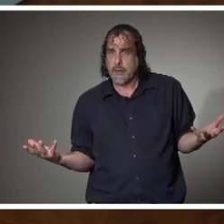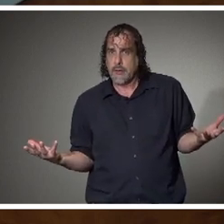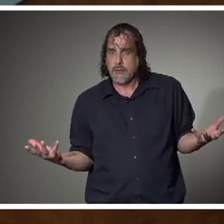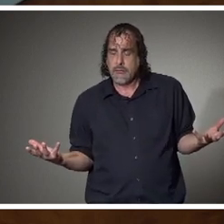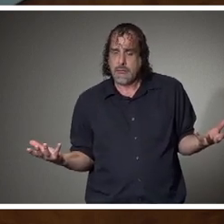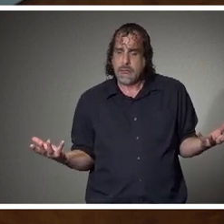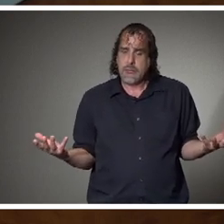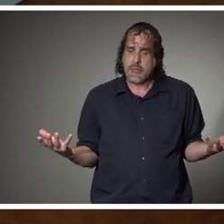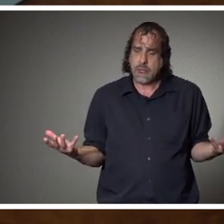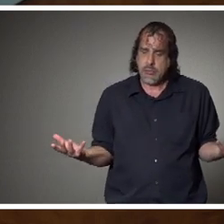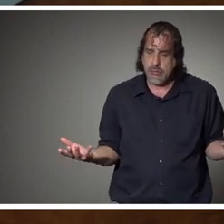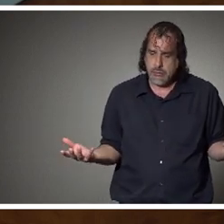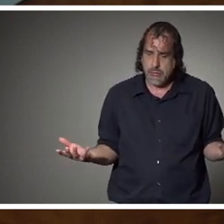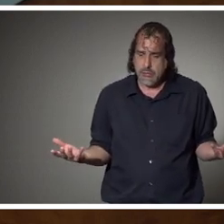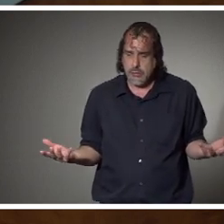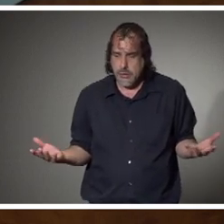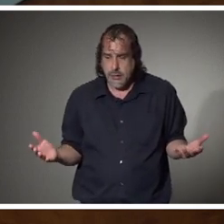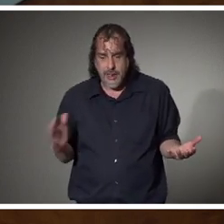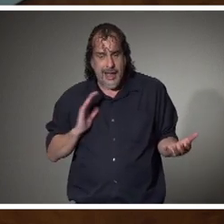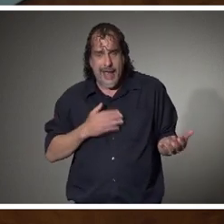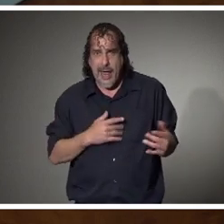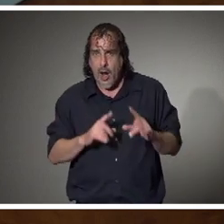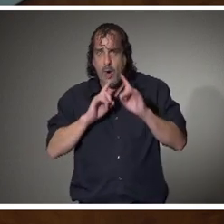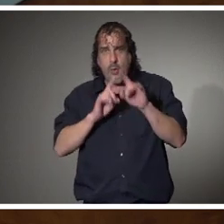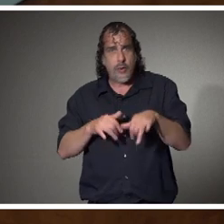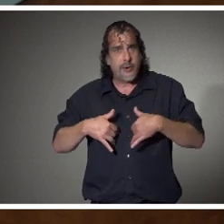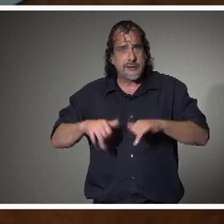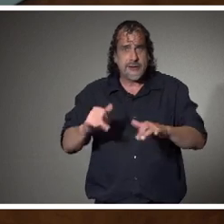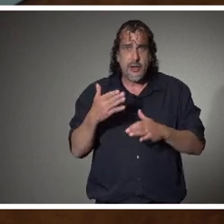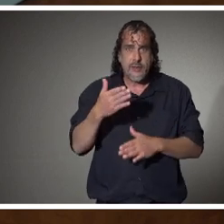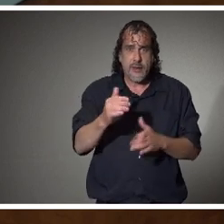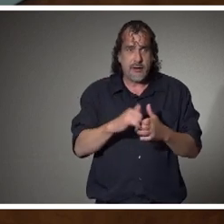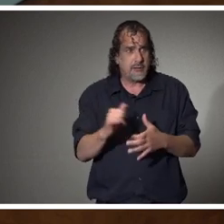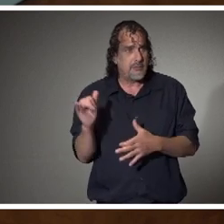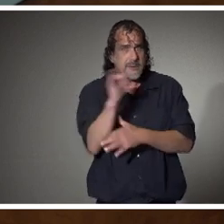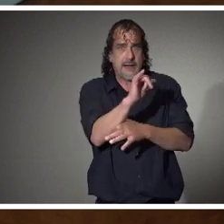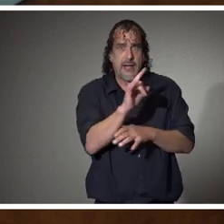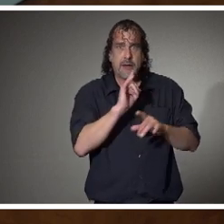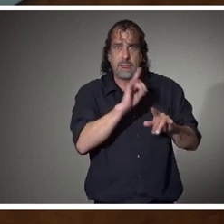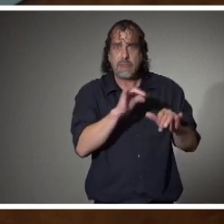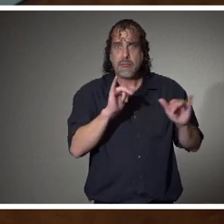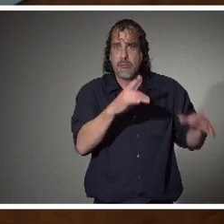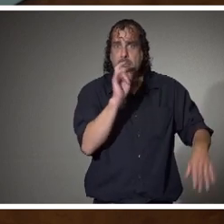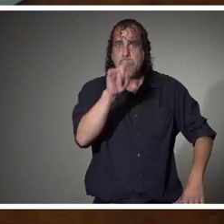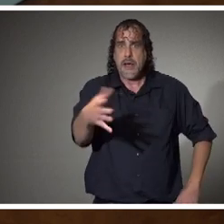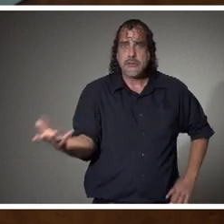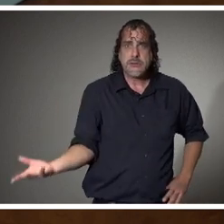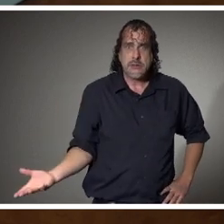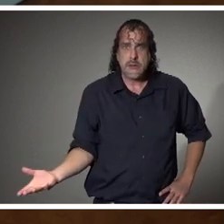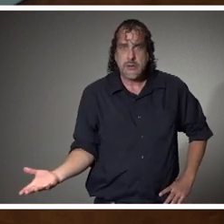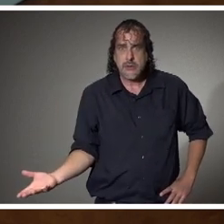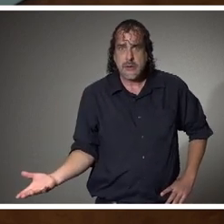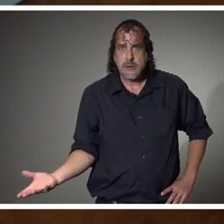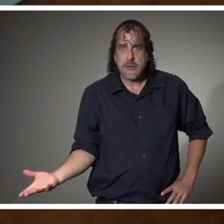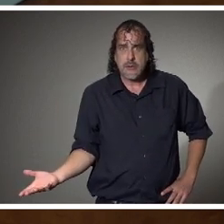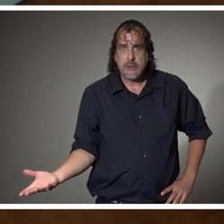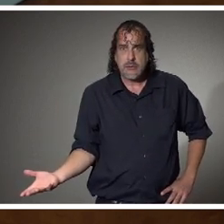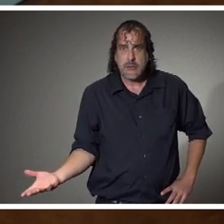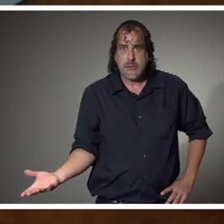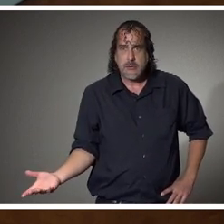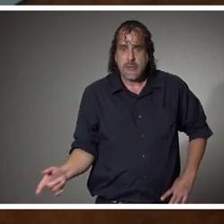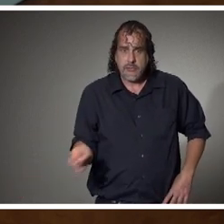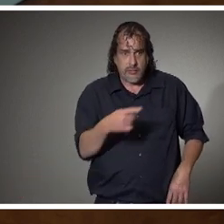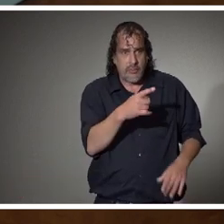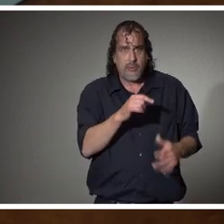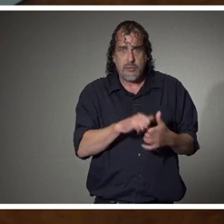look, in our order that is still in effect, we have them ordered to shelter in place now. And so those individuals need to work with